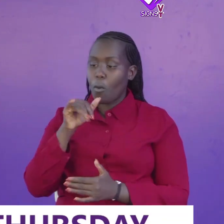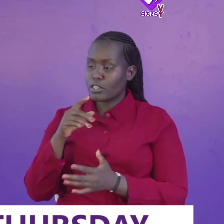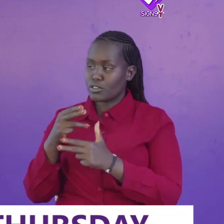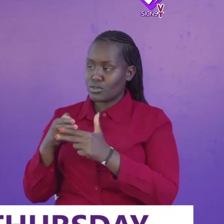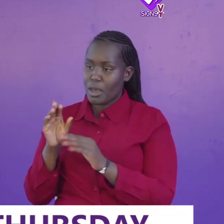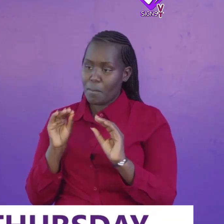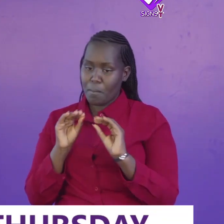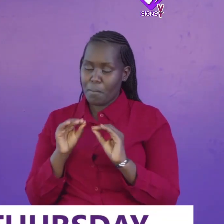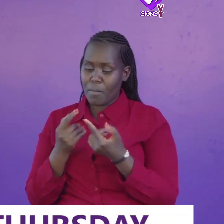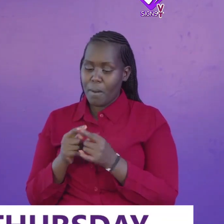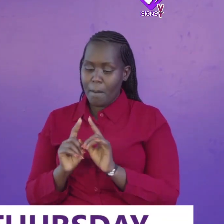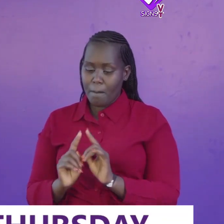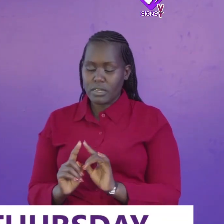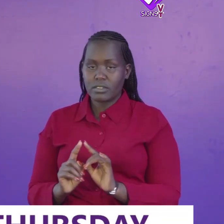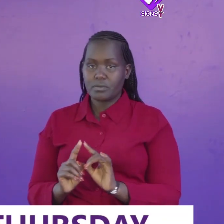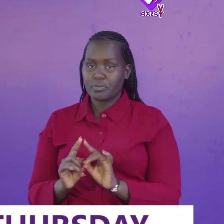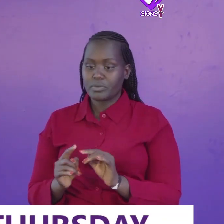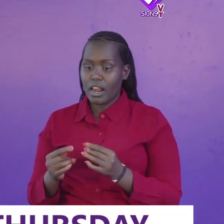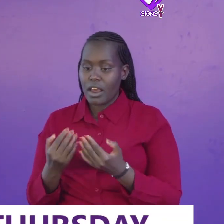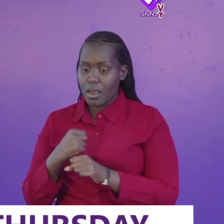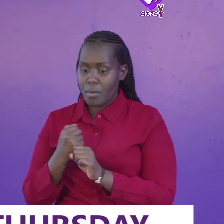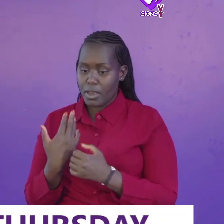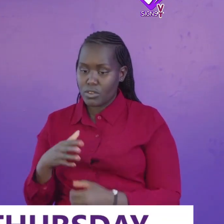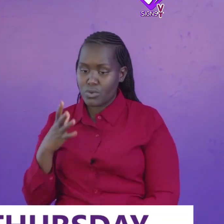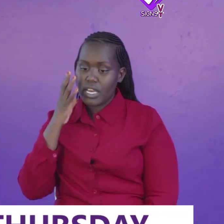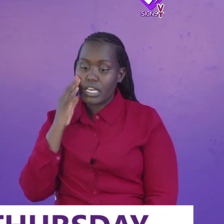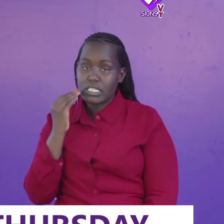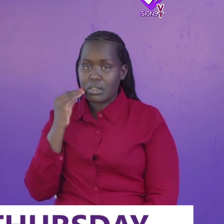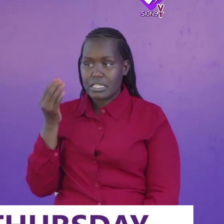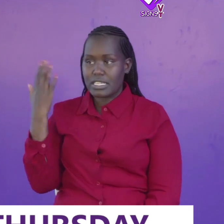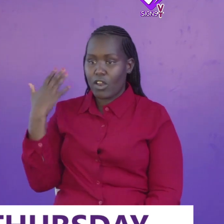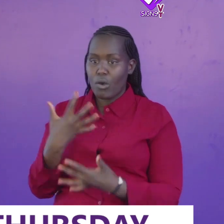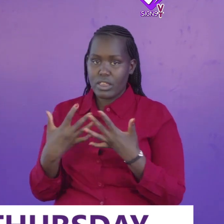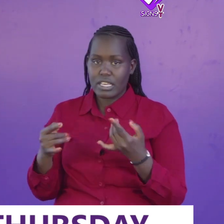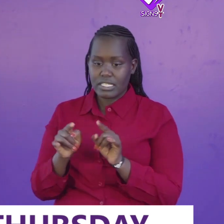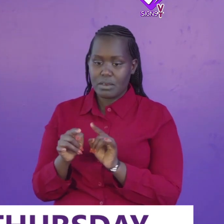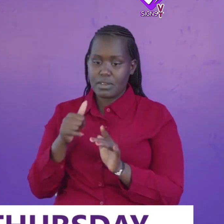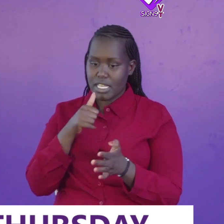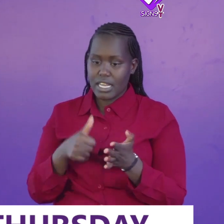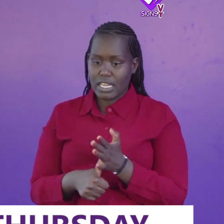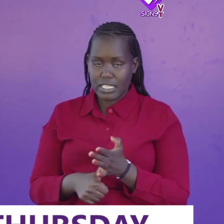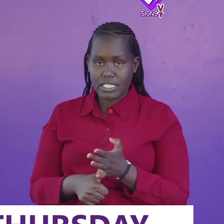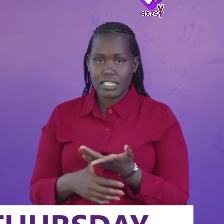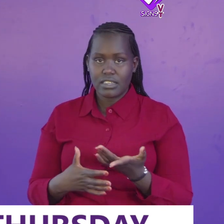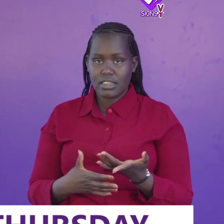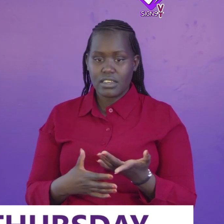sitaki kutaja lakini unaona imefanya nika experience mambo ya zamani kama hiyo letters. Tulikuwa masaa ya break, kwani masaa ya break ni